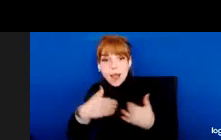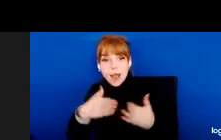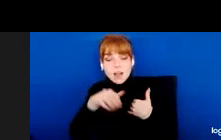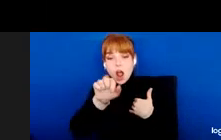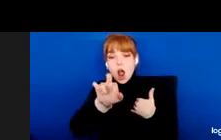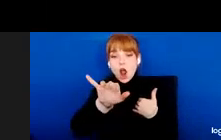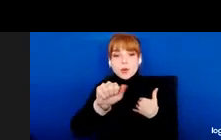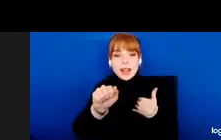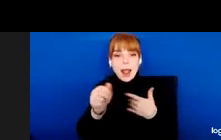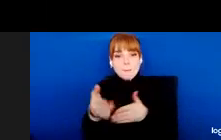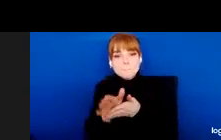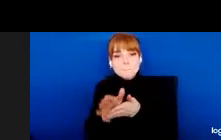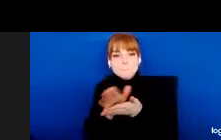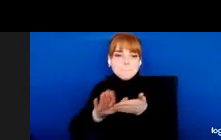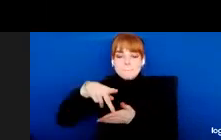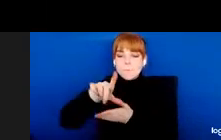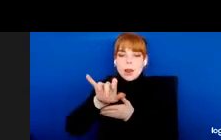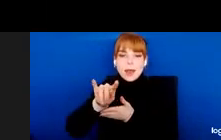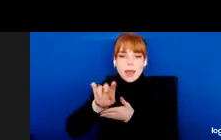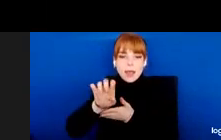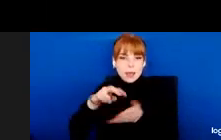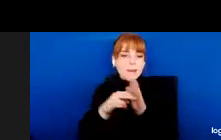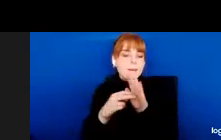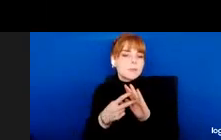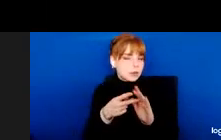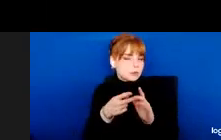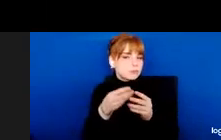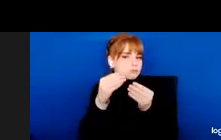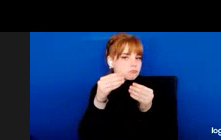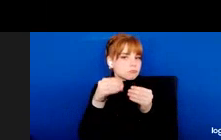reader, read it at a pause. For example,